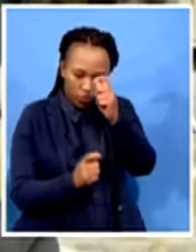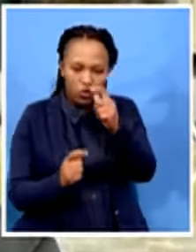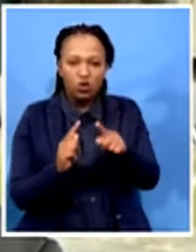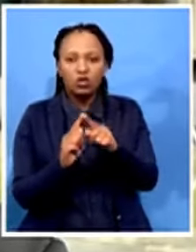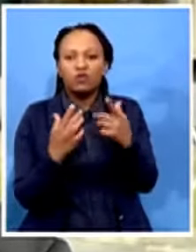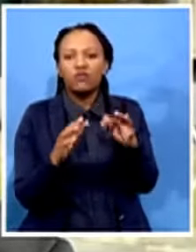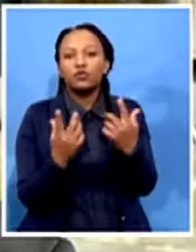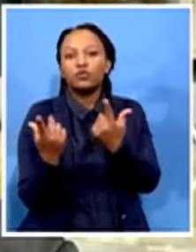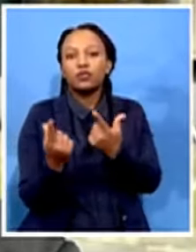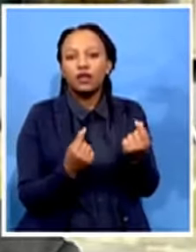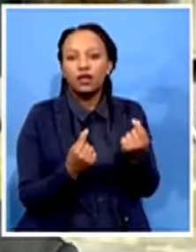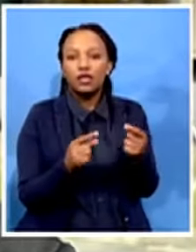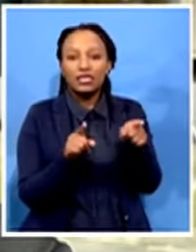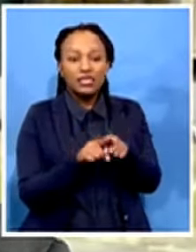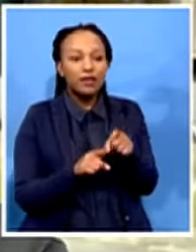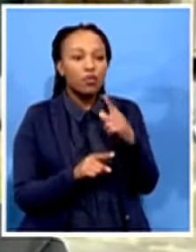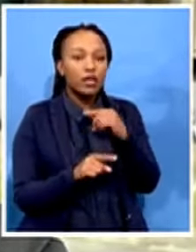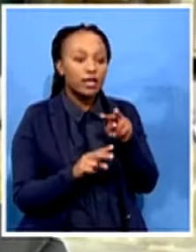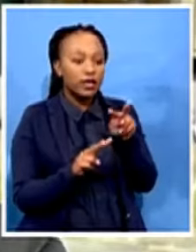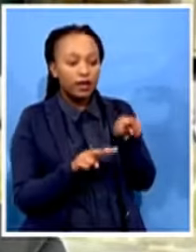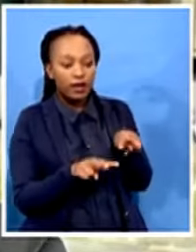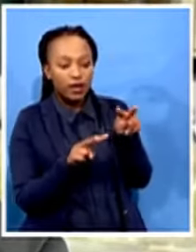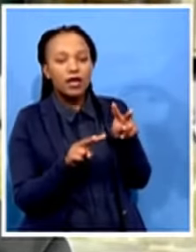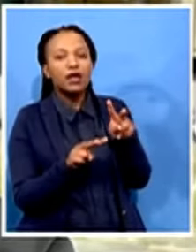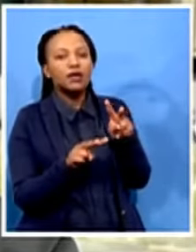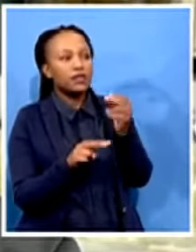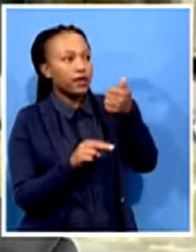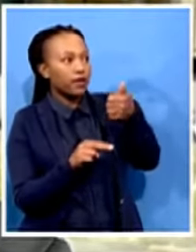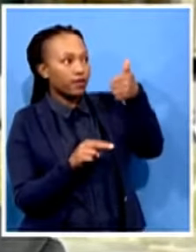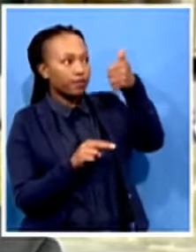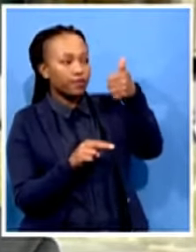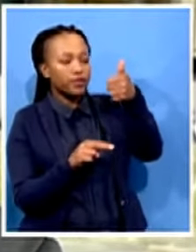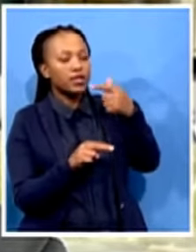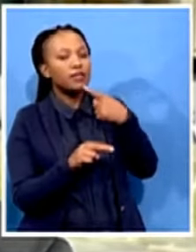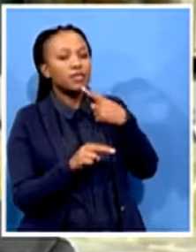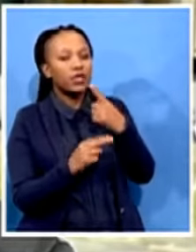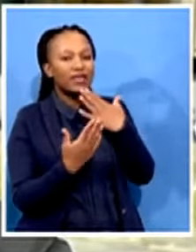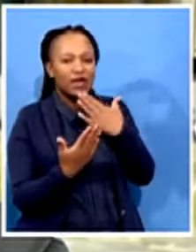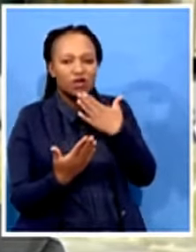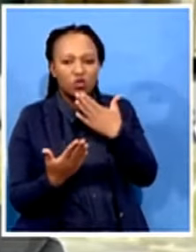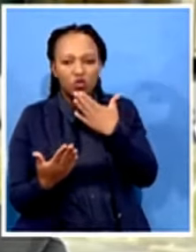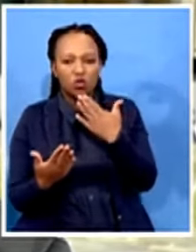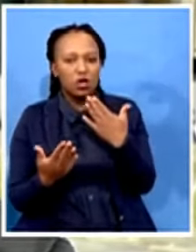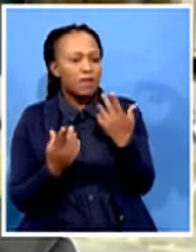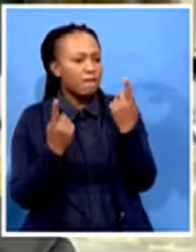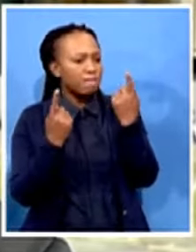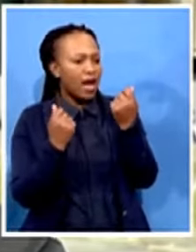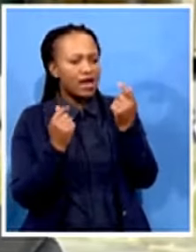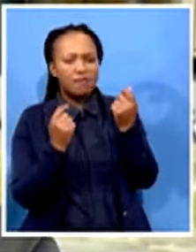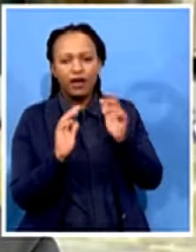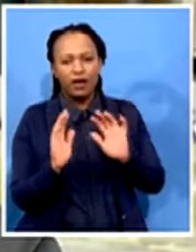you. Because it's not about money today. It's about the honor, recognition,